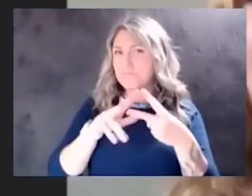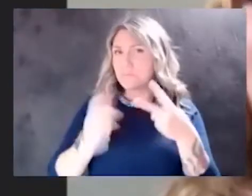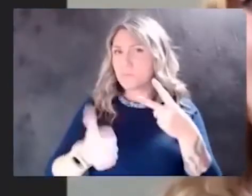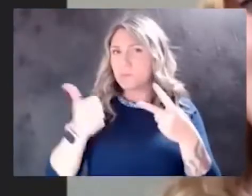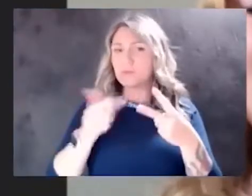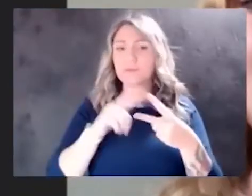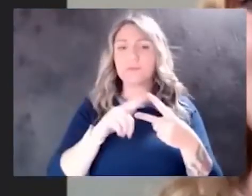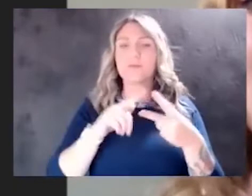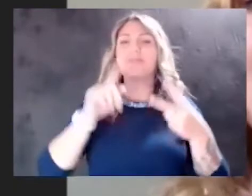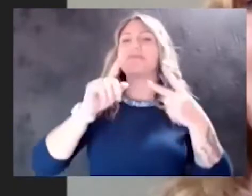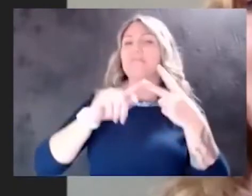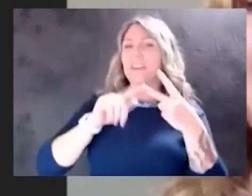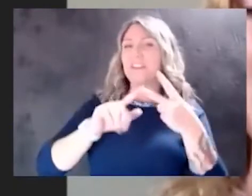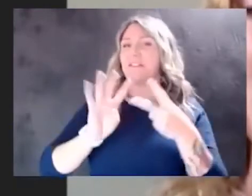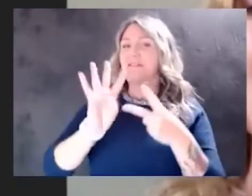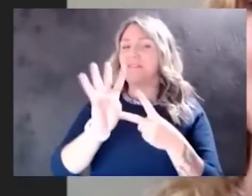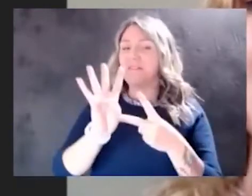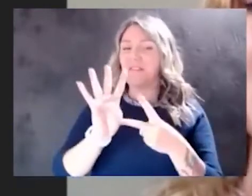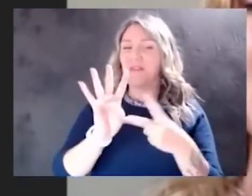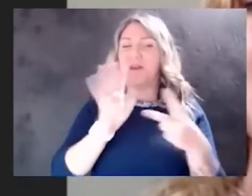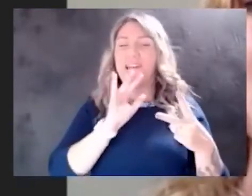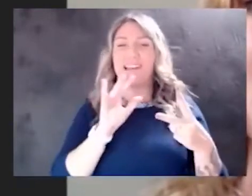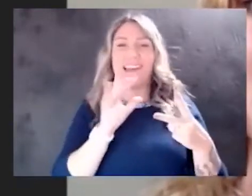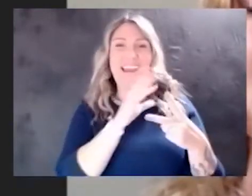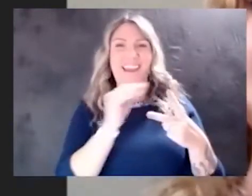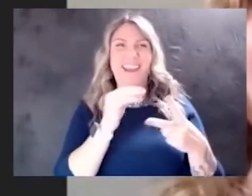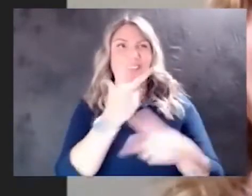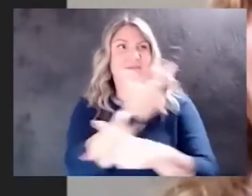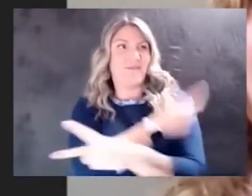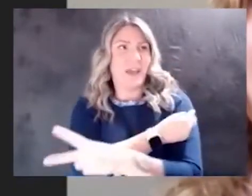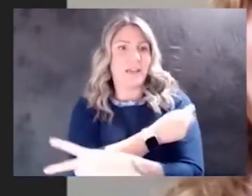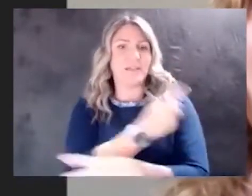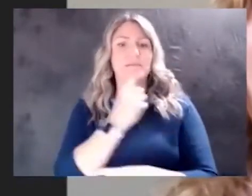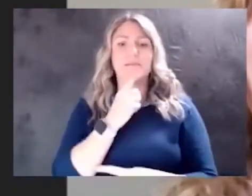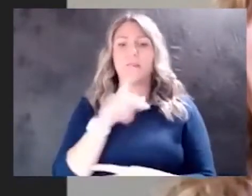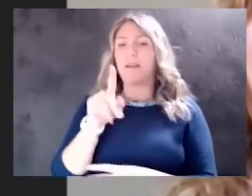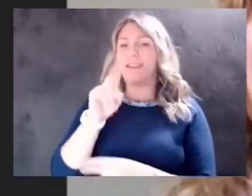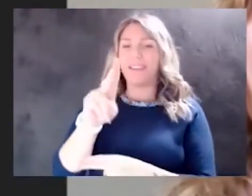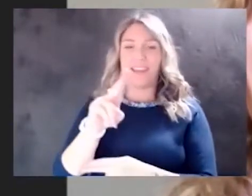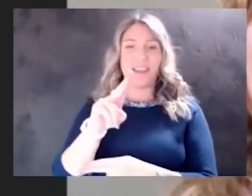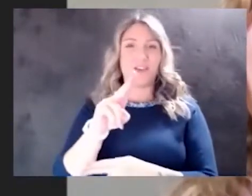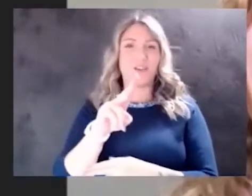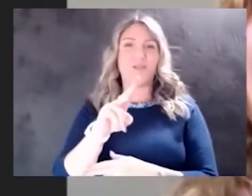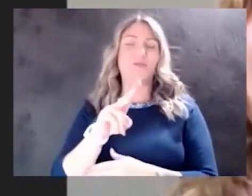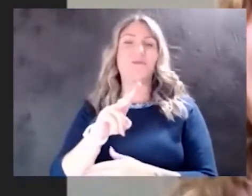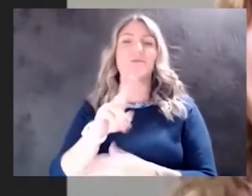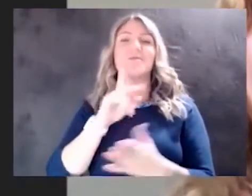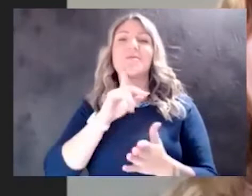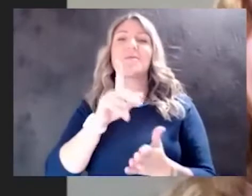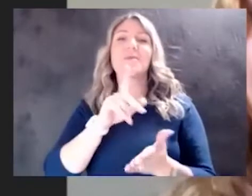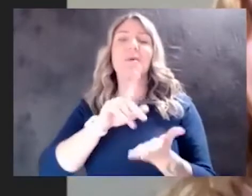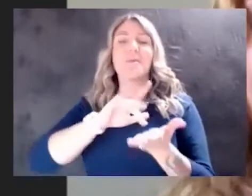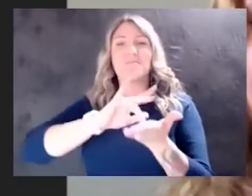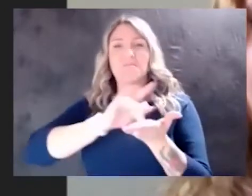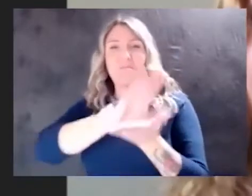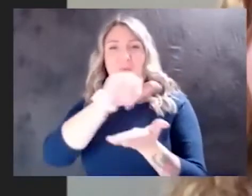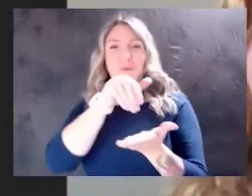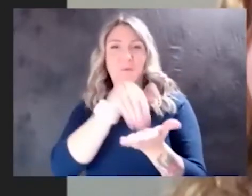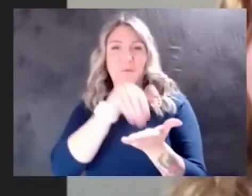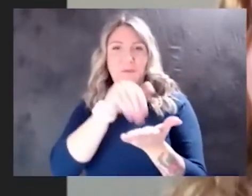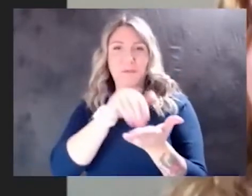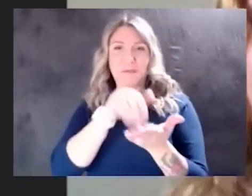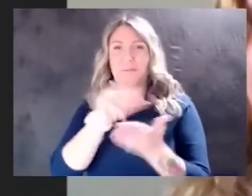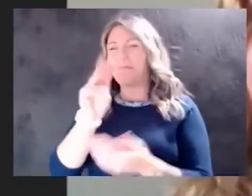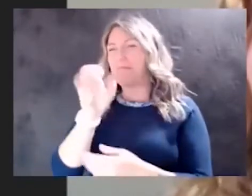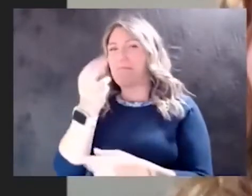I got Pfizer, and I was vaccinated at the KU Med main campus downtown. Yeah, okay. I like these KU